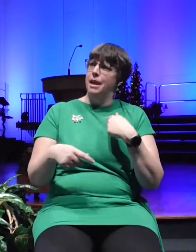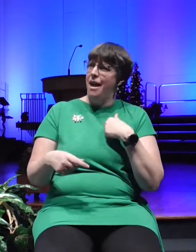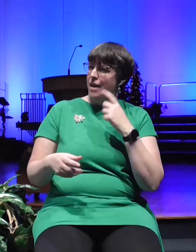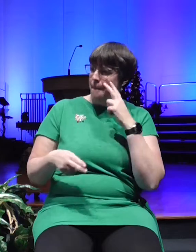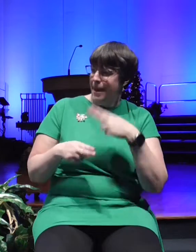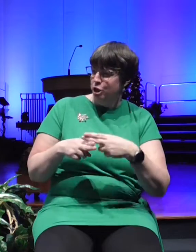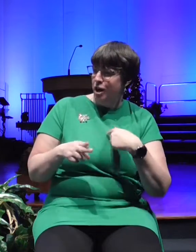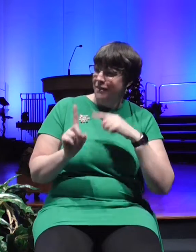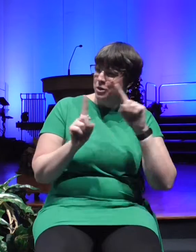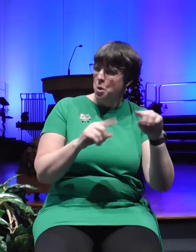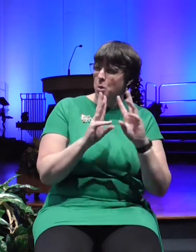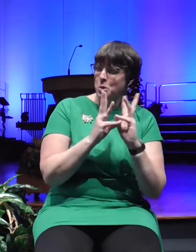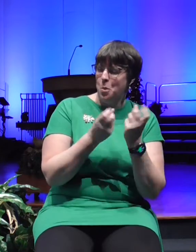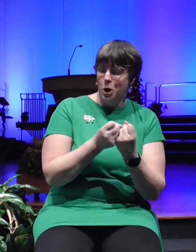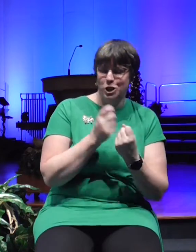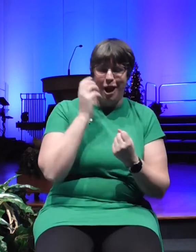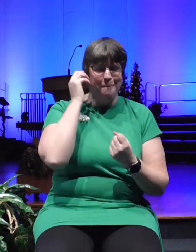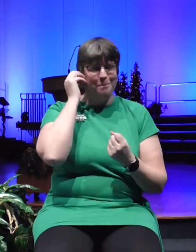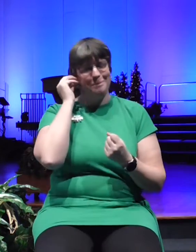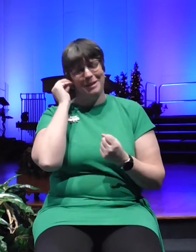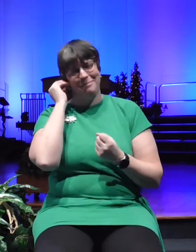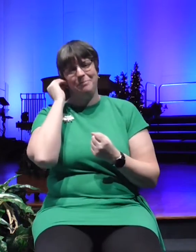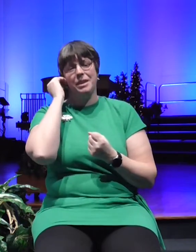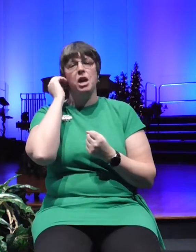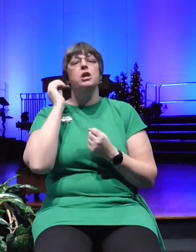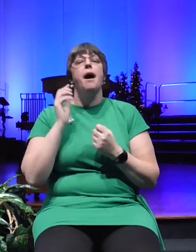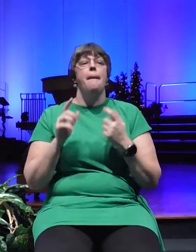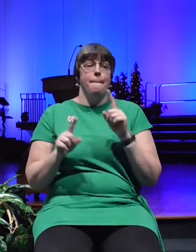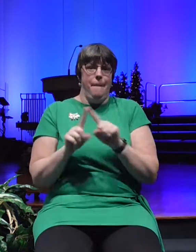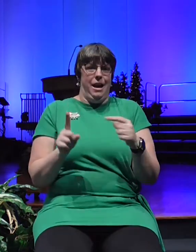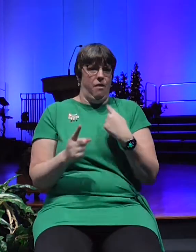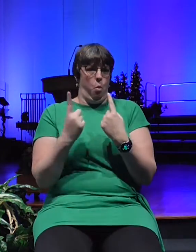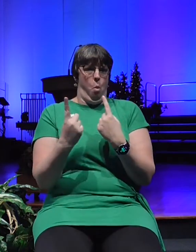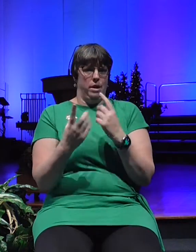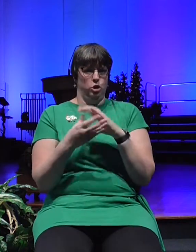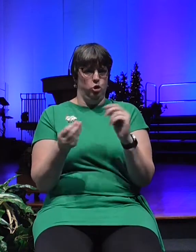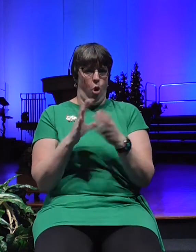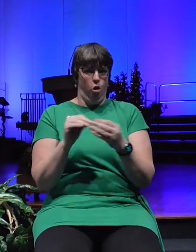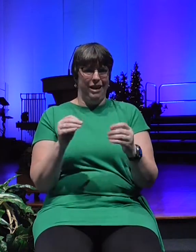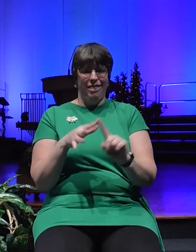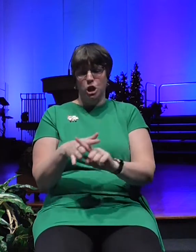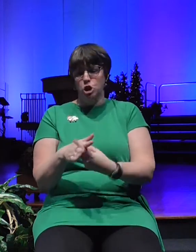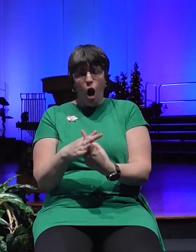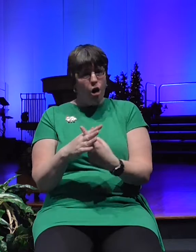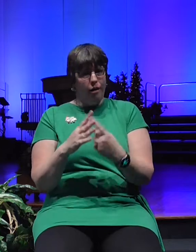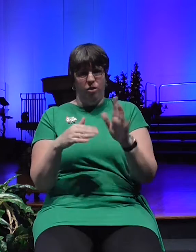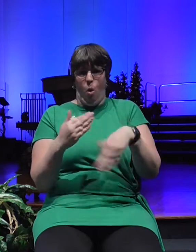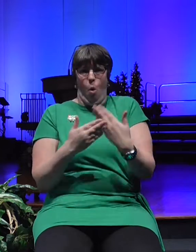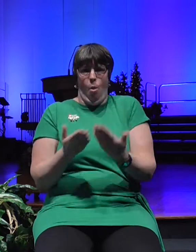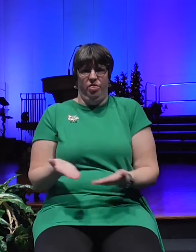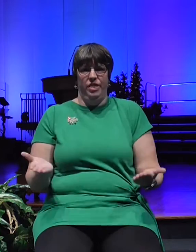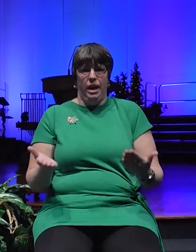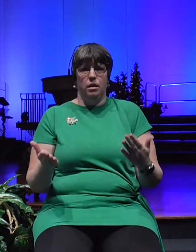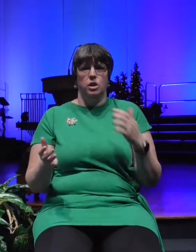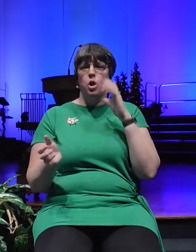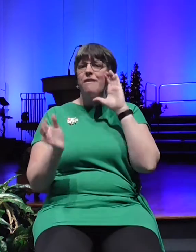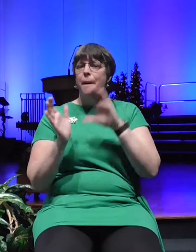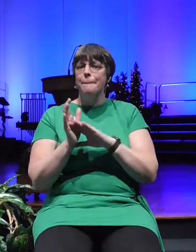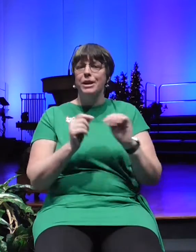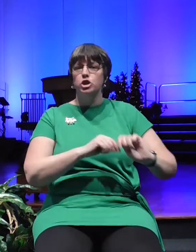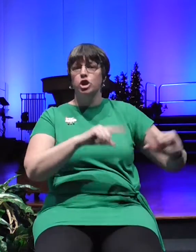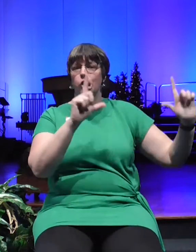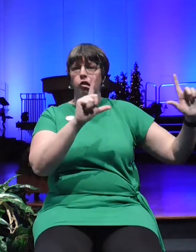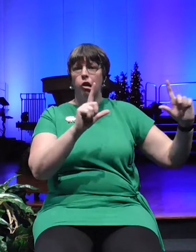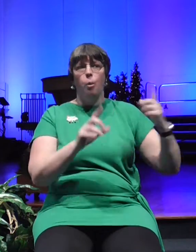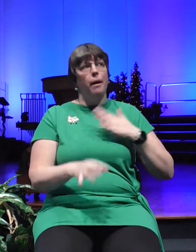workshop. Did I mention that? And I do have one story today, though, that started the whole thing out. I have a picture